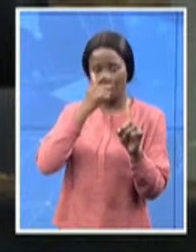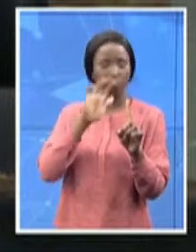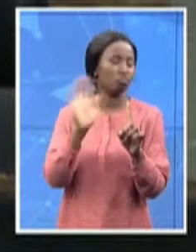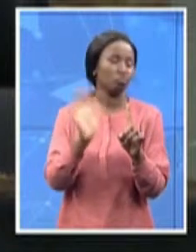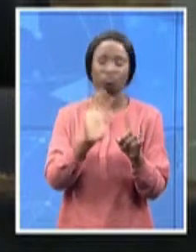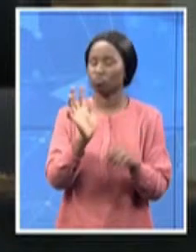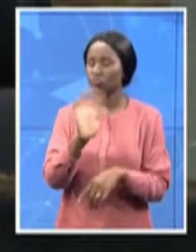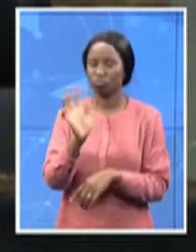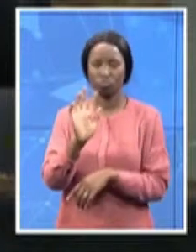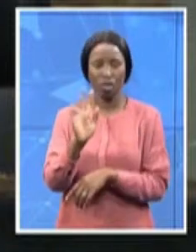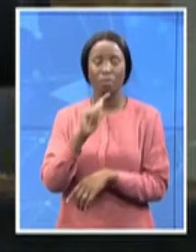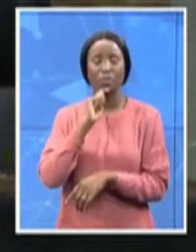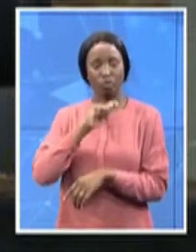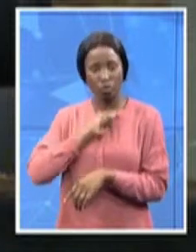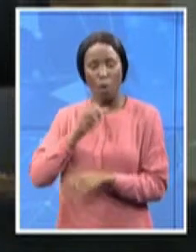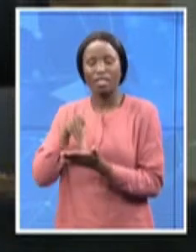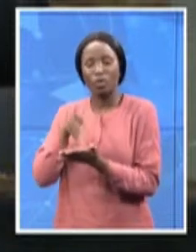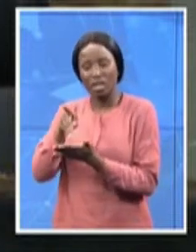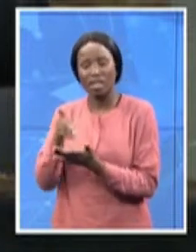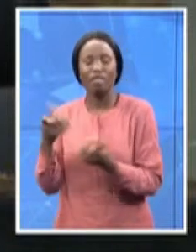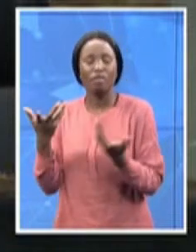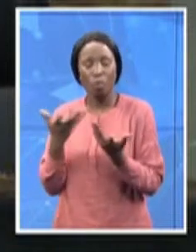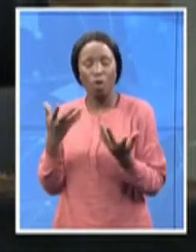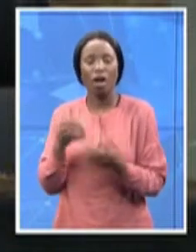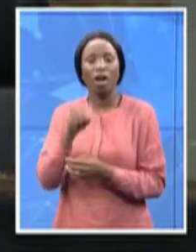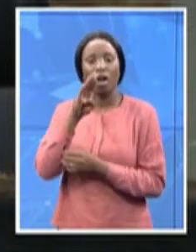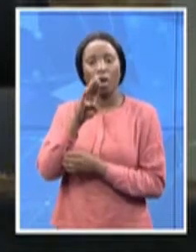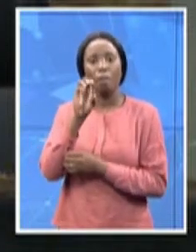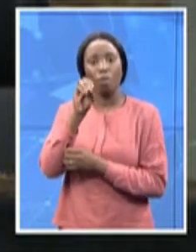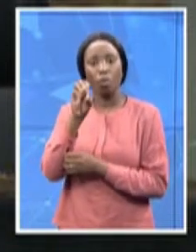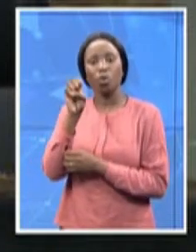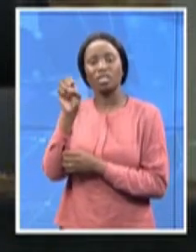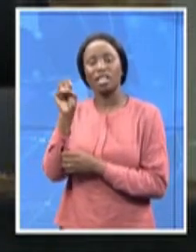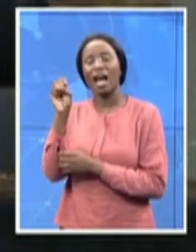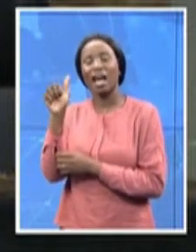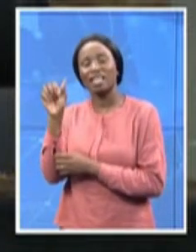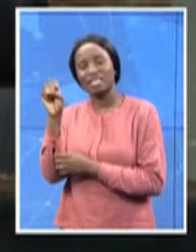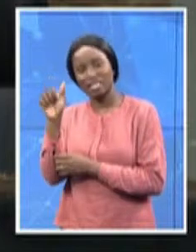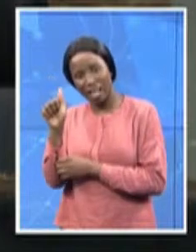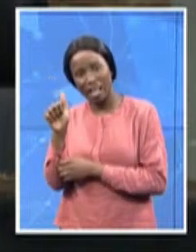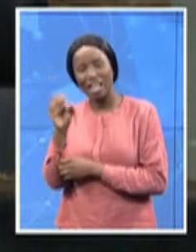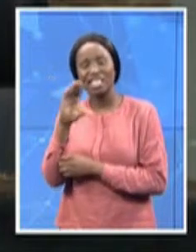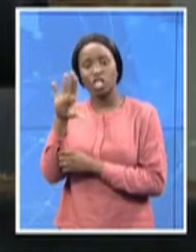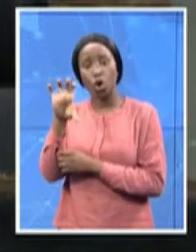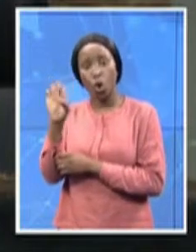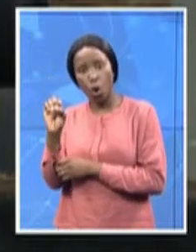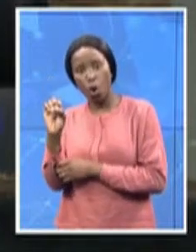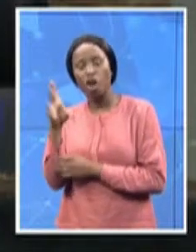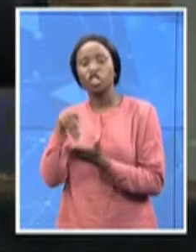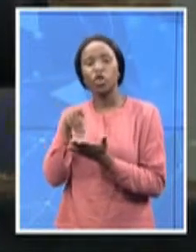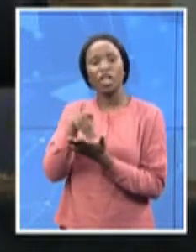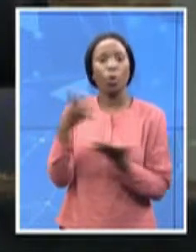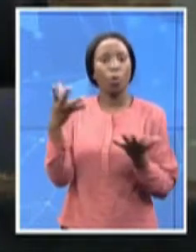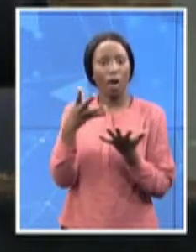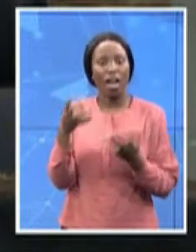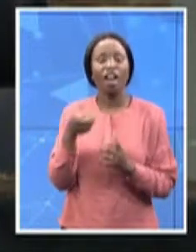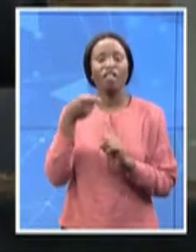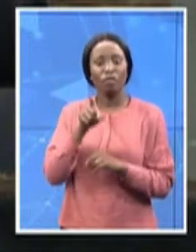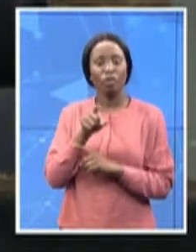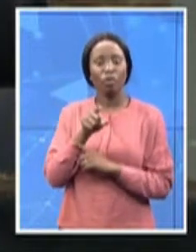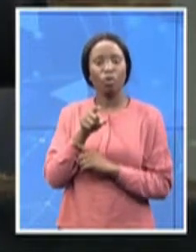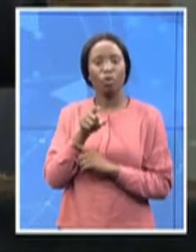CEO to the CR17 campaign. When this error was brought to the president's attention by one